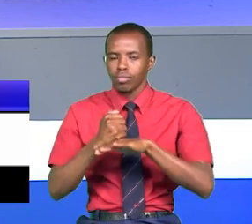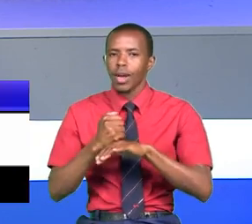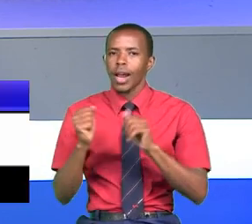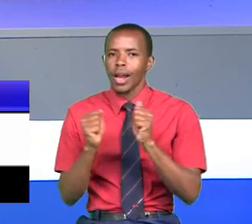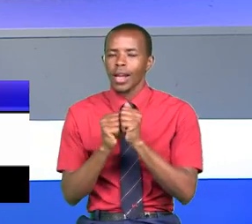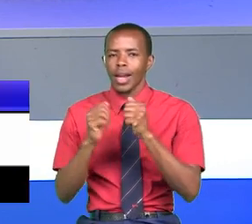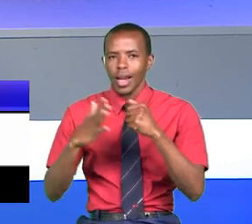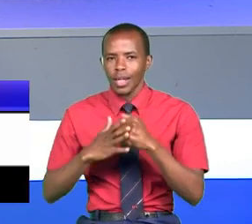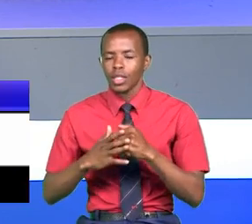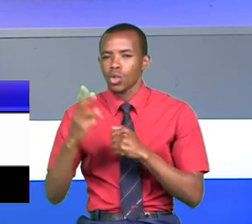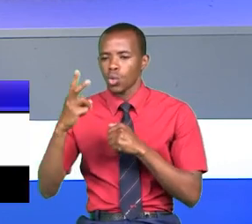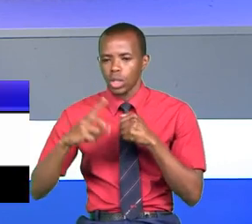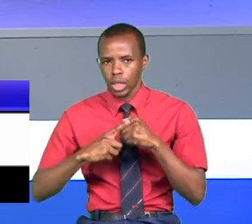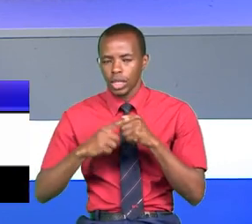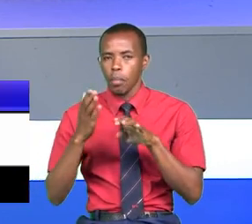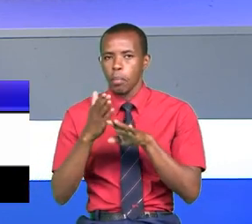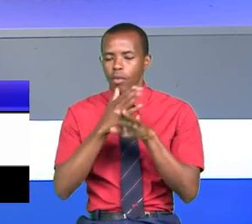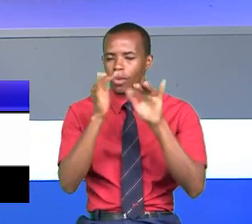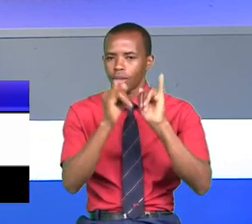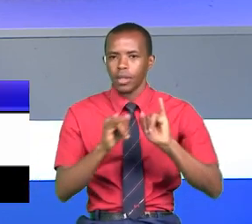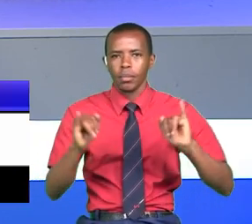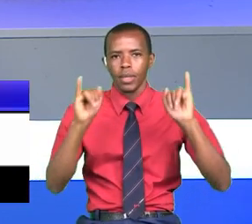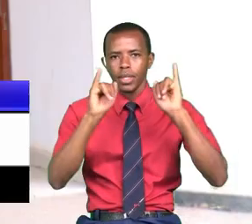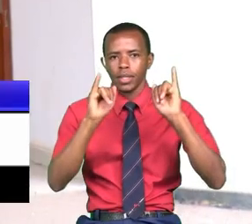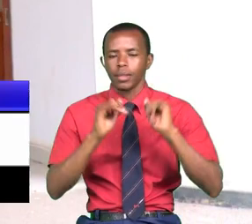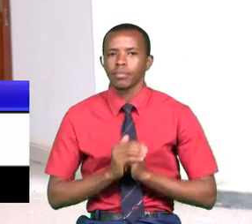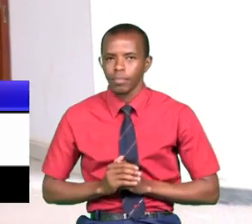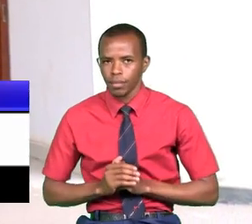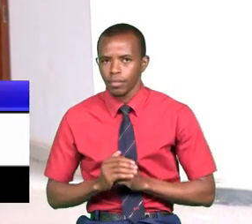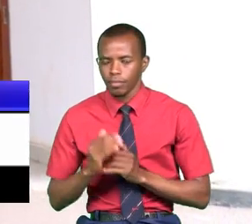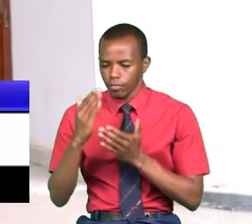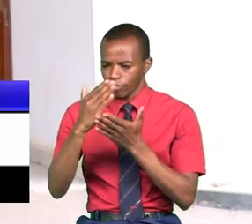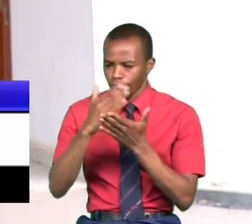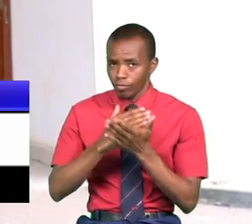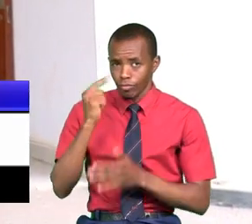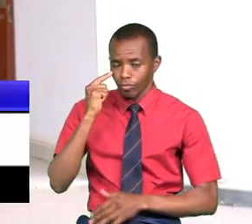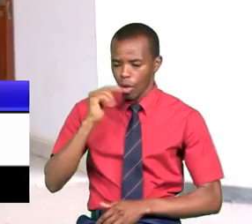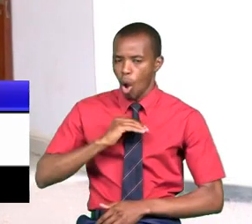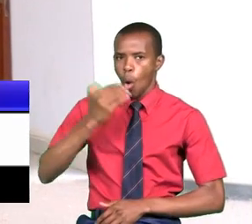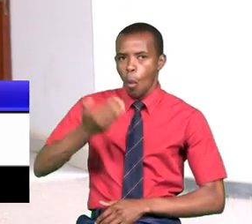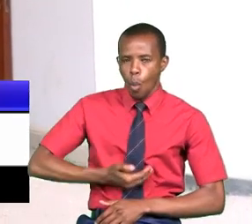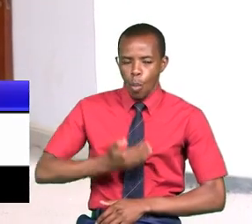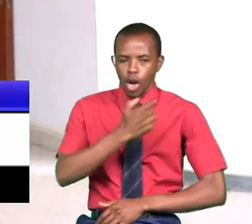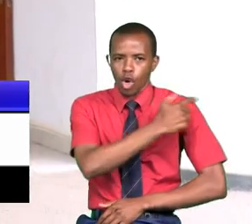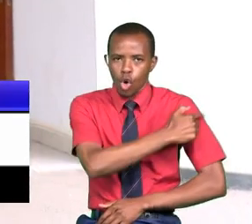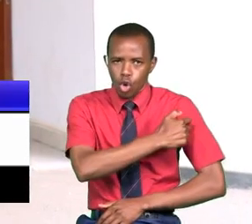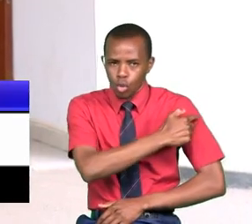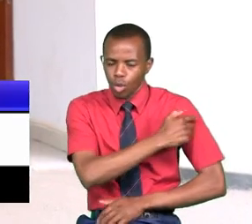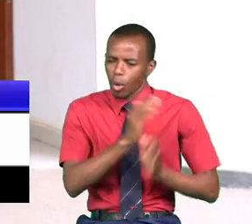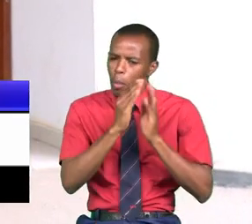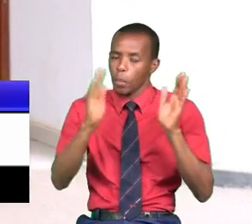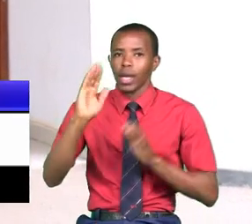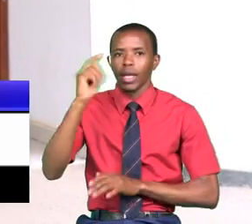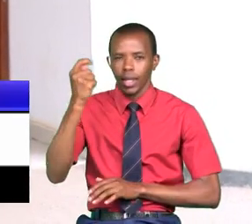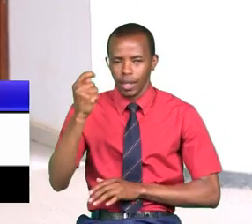1926, way before independence. We feature Pumwani Hospital, which is the largest public maternity hospital.